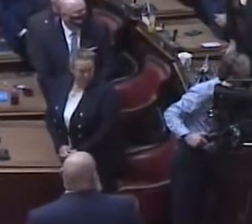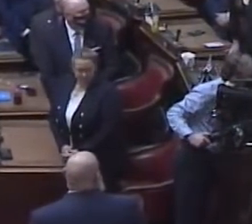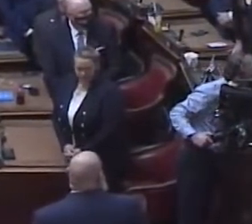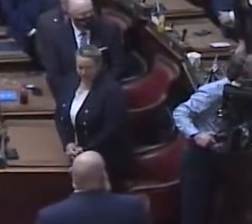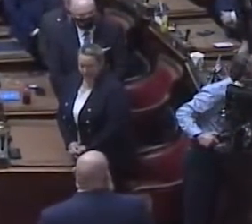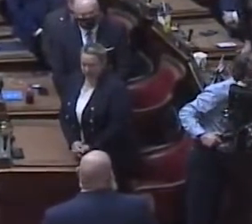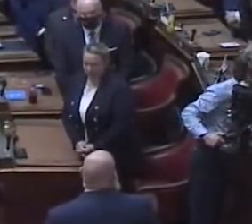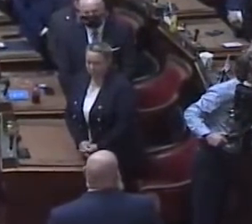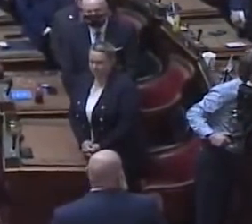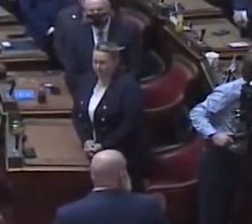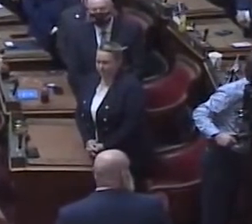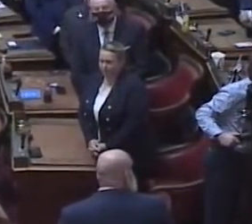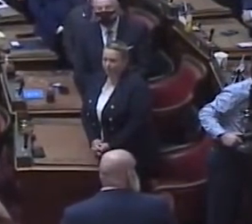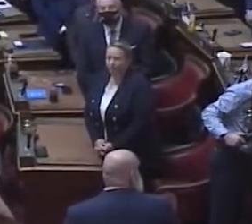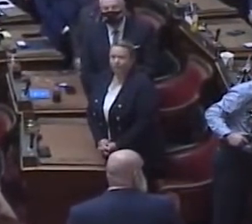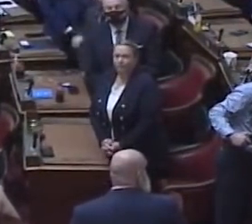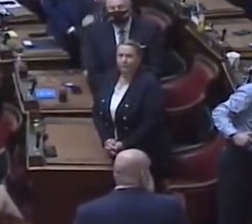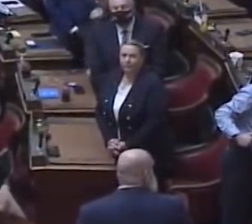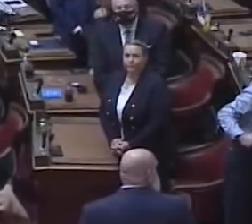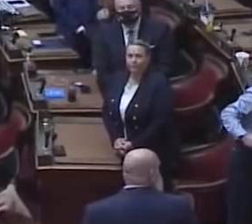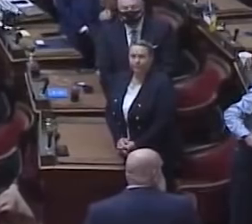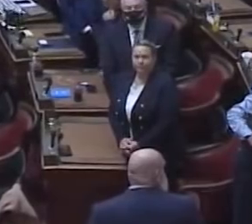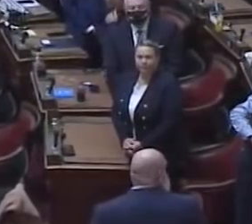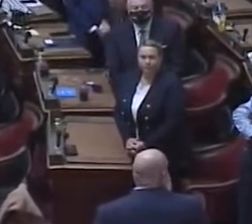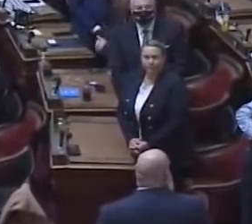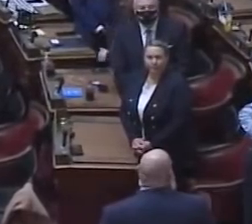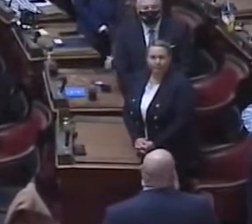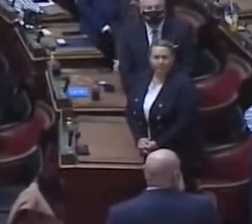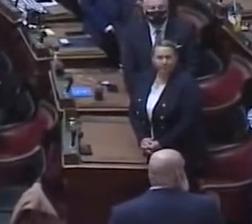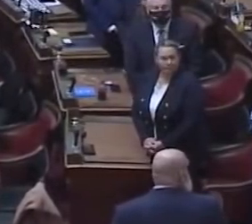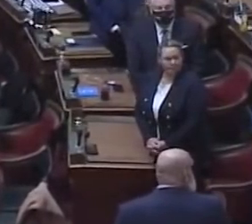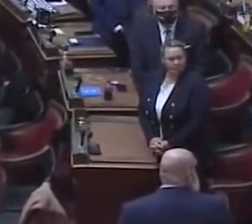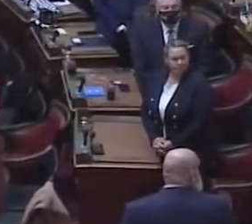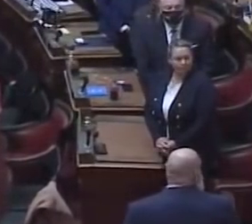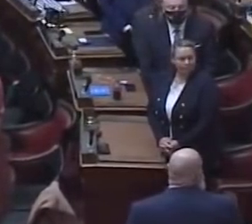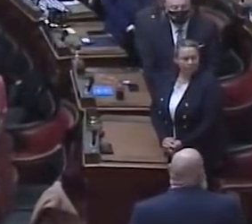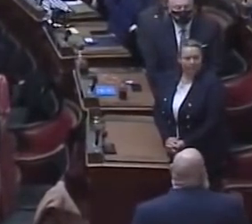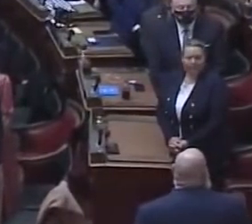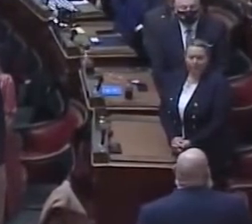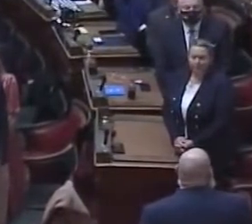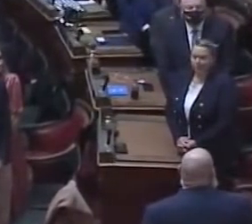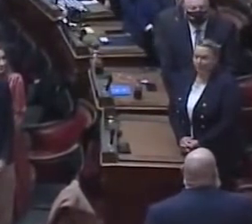Mr. Speaker, the committee heretofore appointed to wait upon the governor.